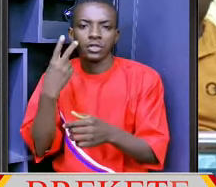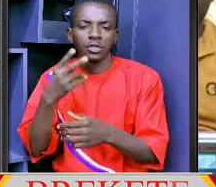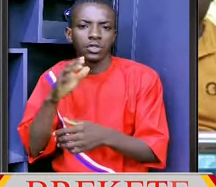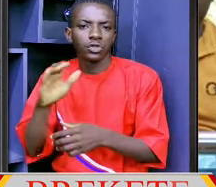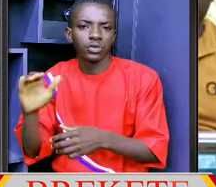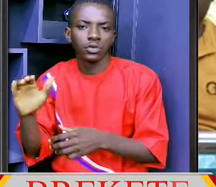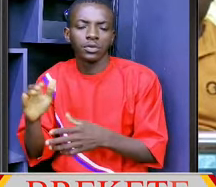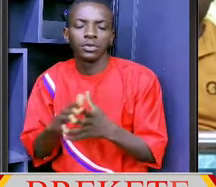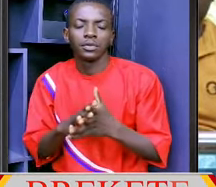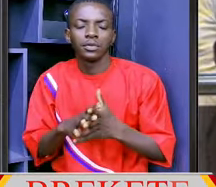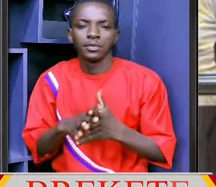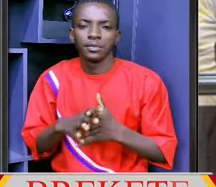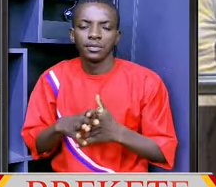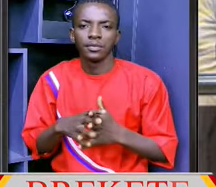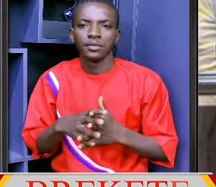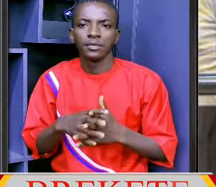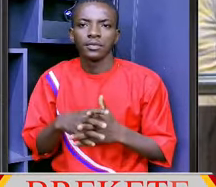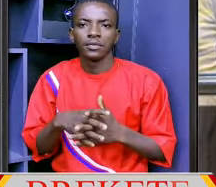children.